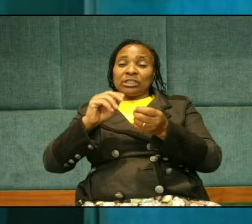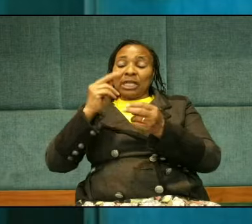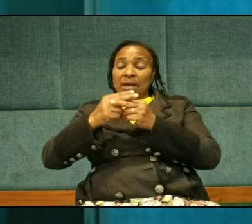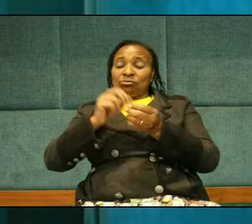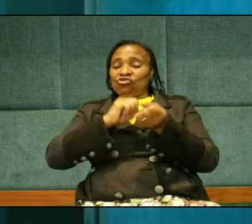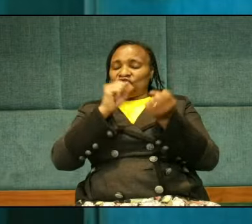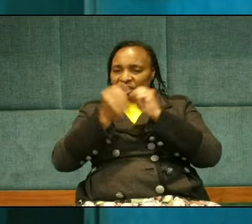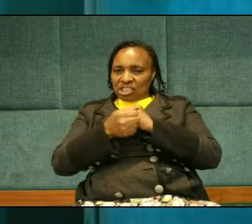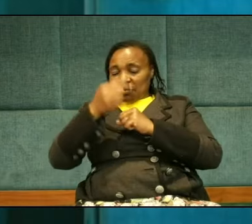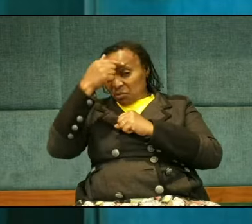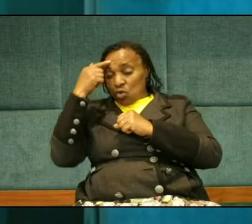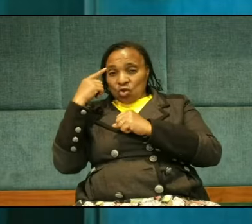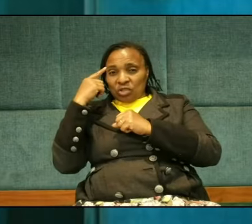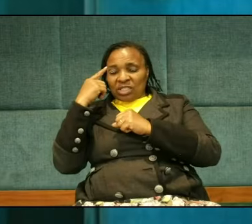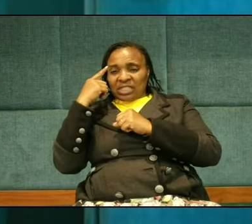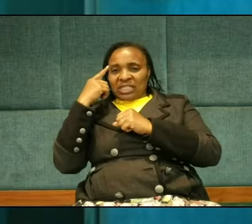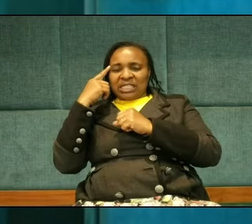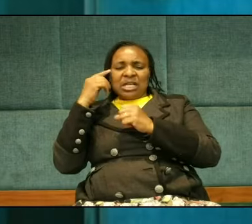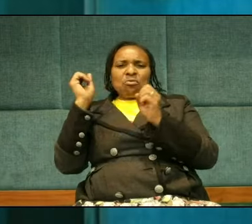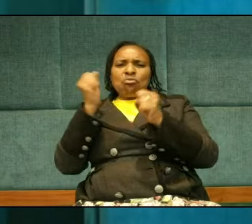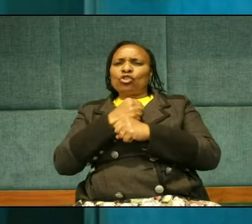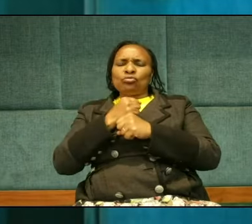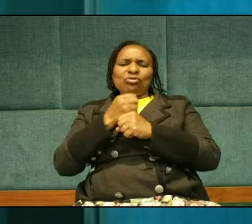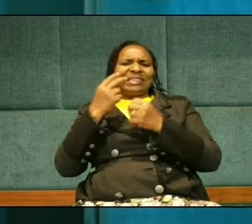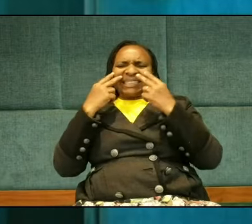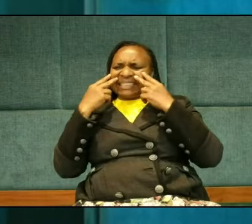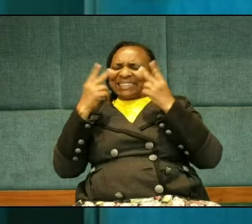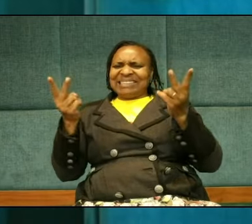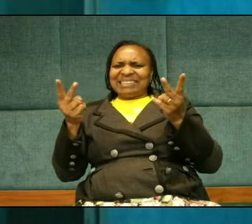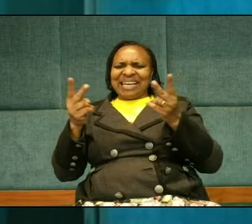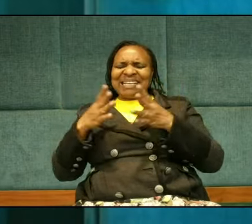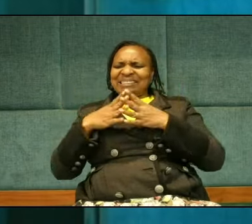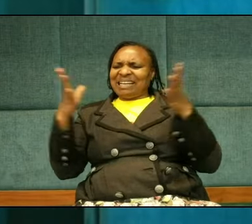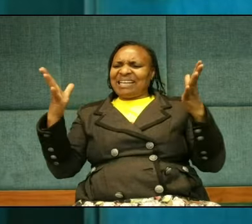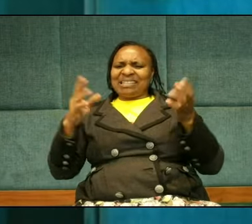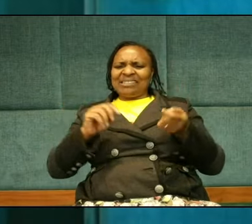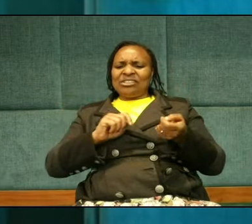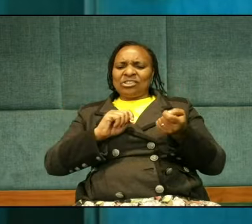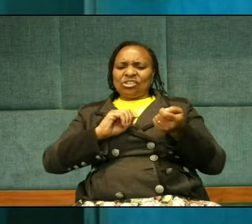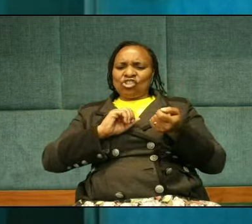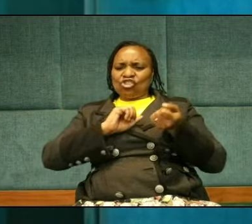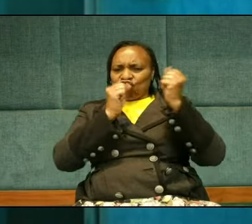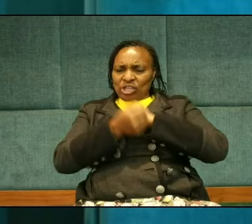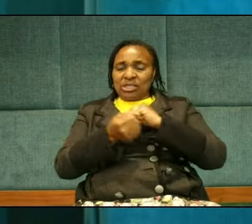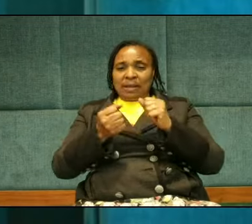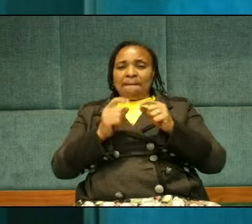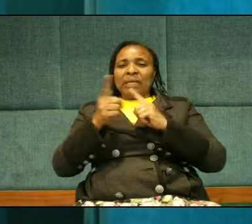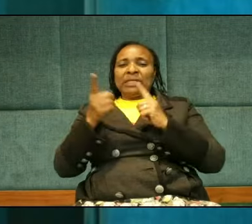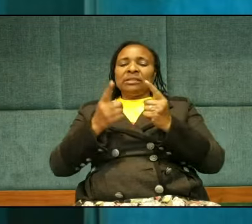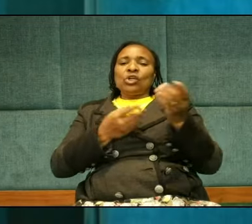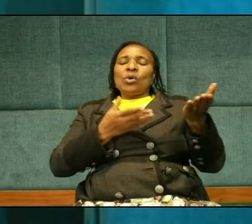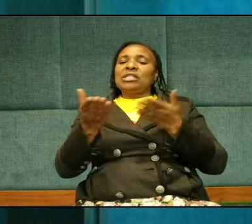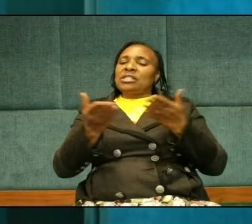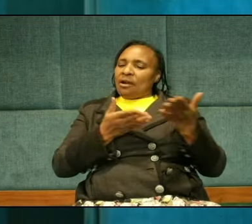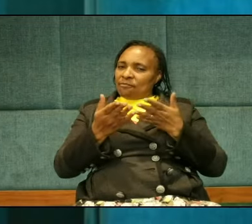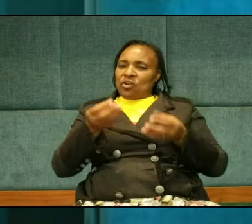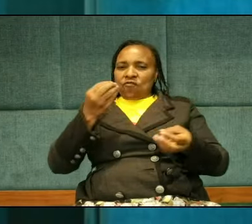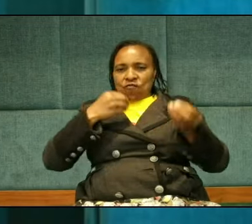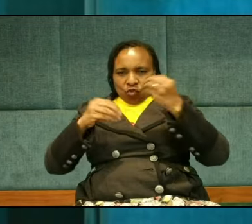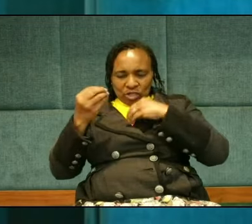because they didn't really see it as a great impact. So they were served